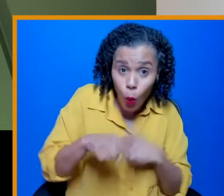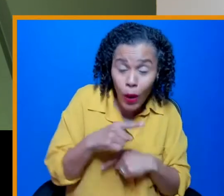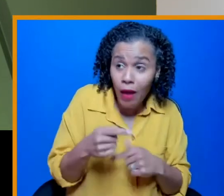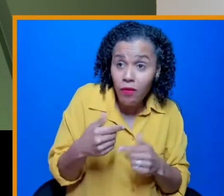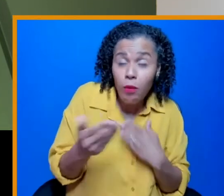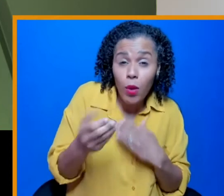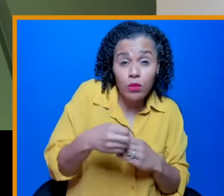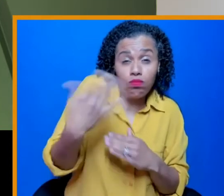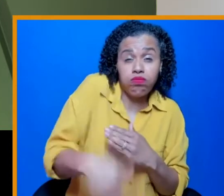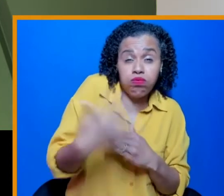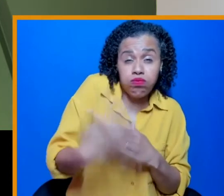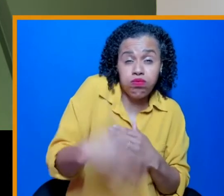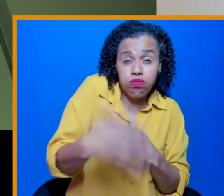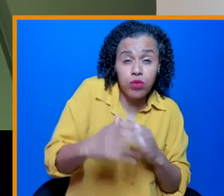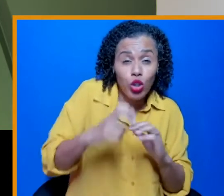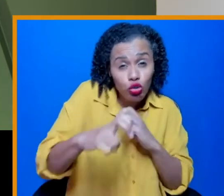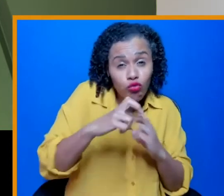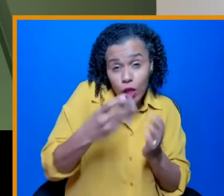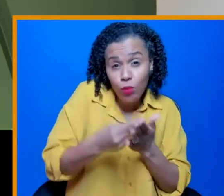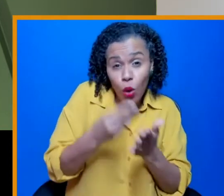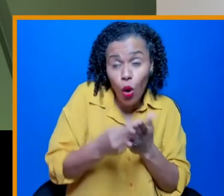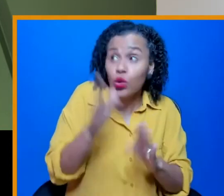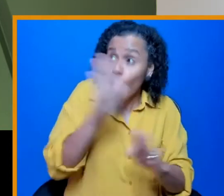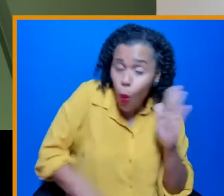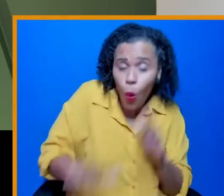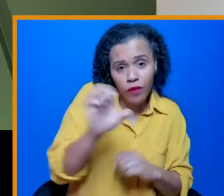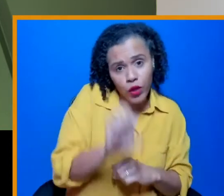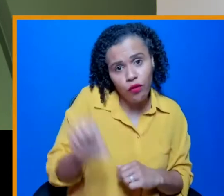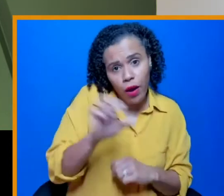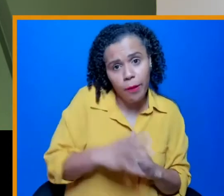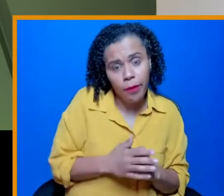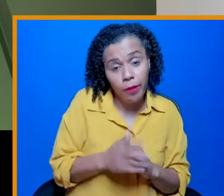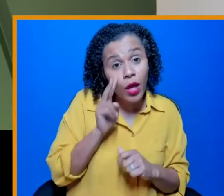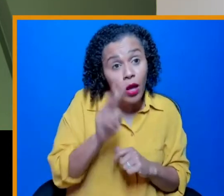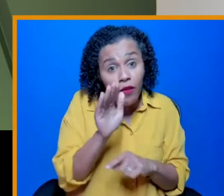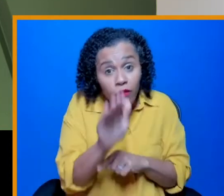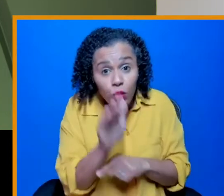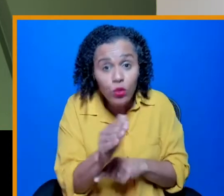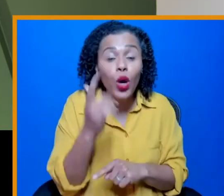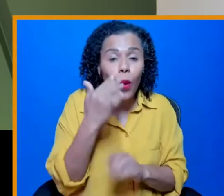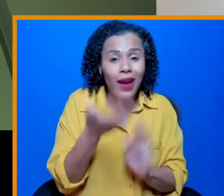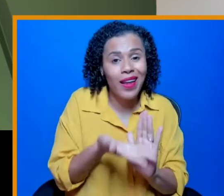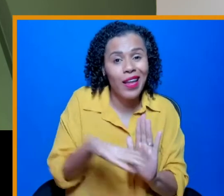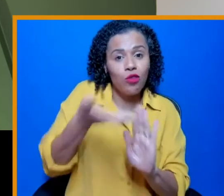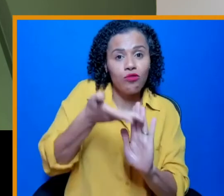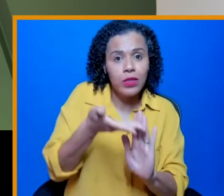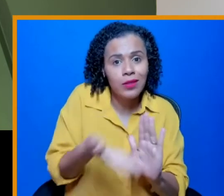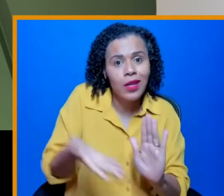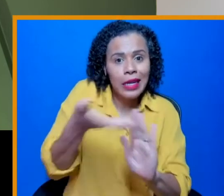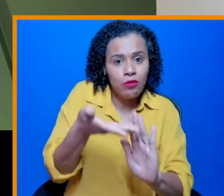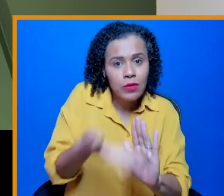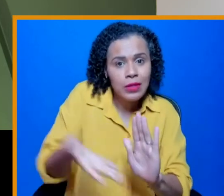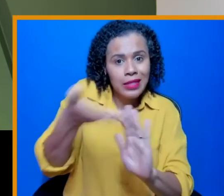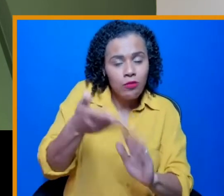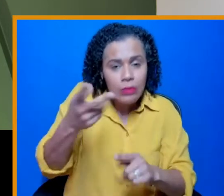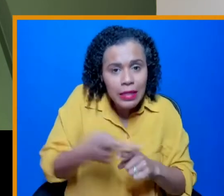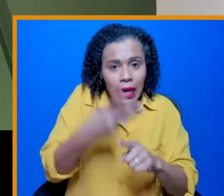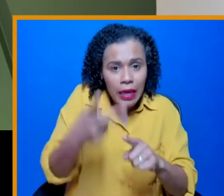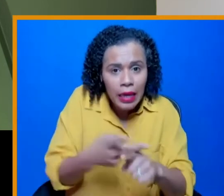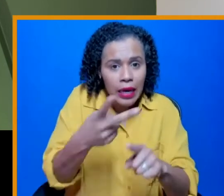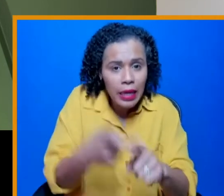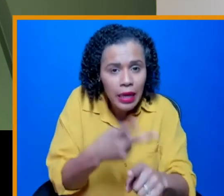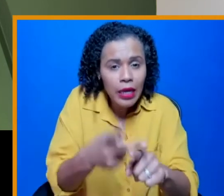Europe. And looking to the future, when fares are increased again, when they have to be increased again, they should be based